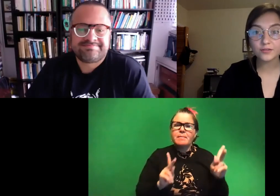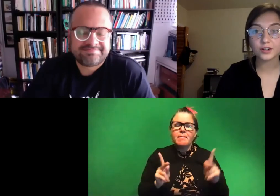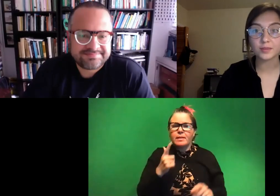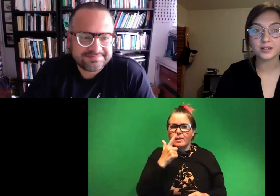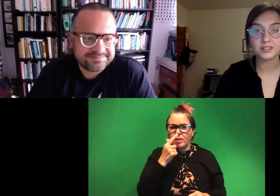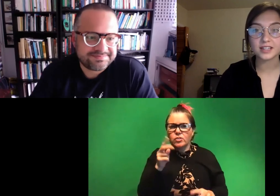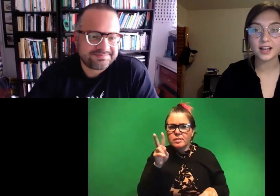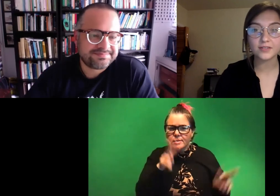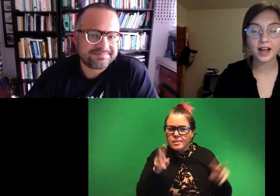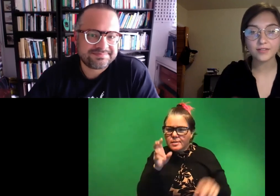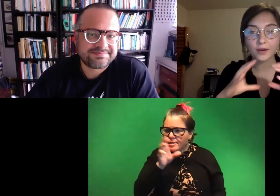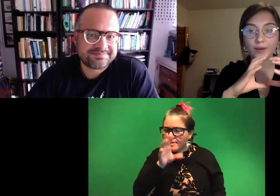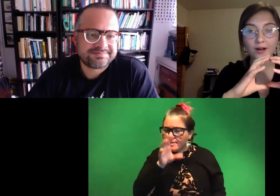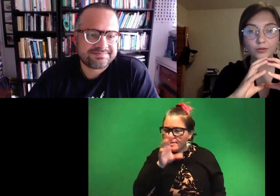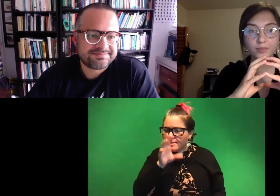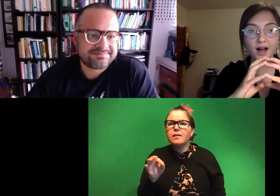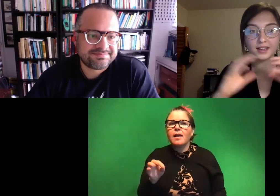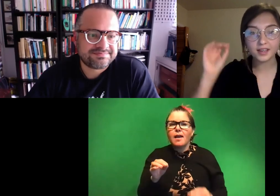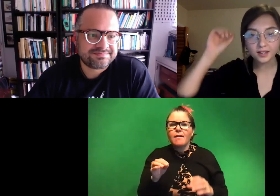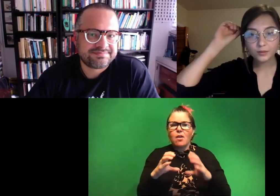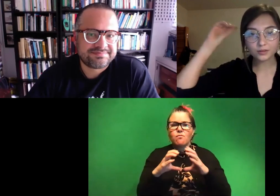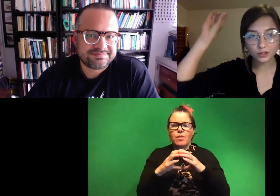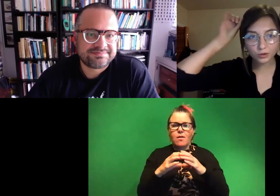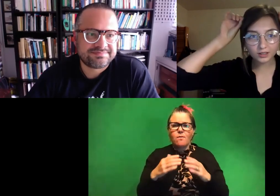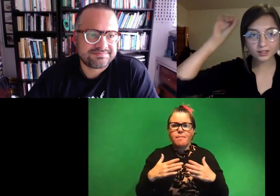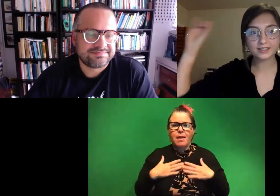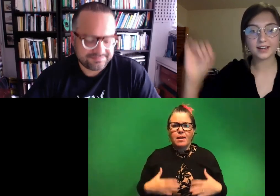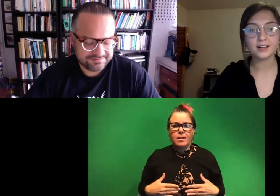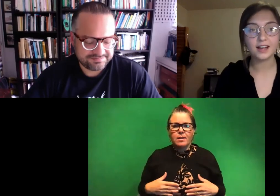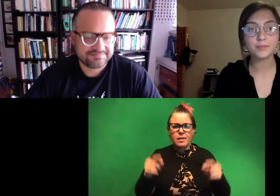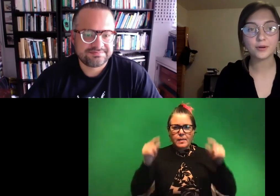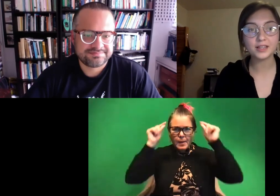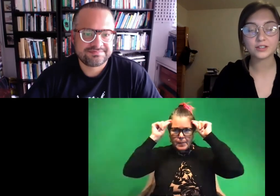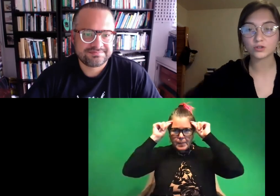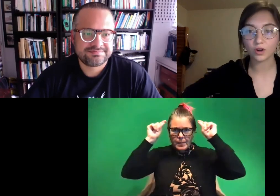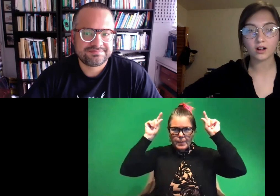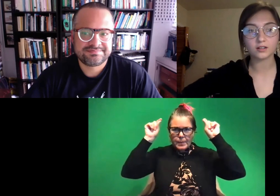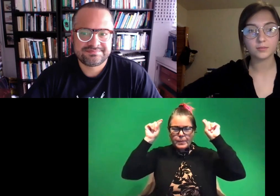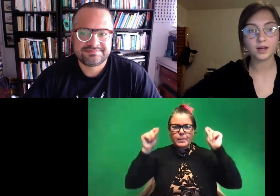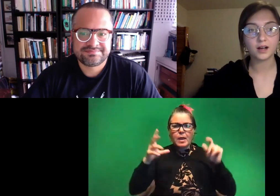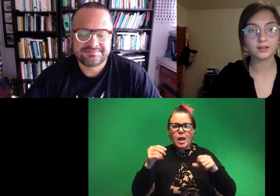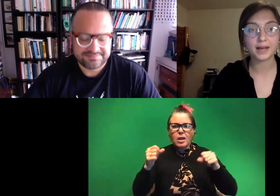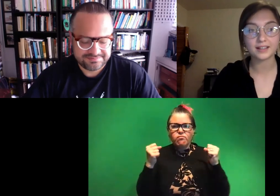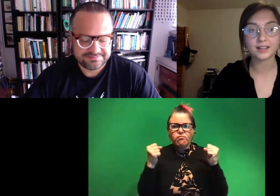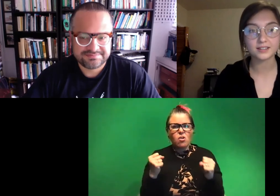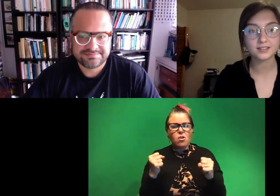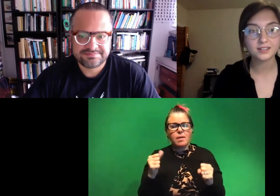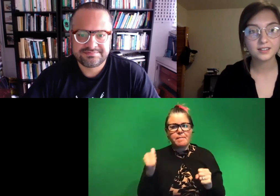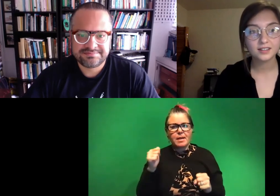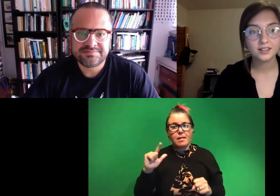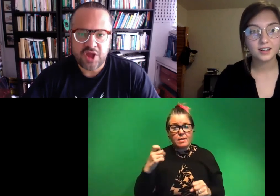in looking for dung beetles, they kind of have that round body with a short little antenna and pretty like strong back